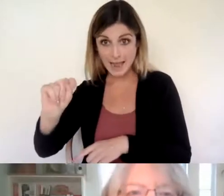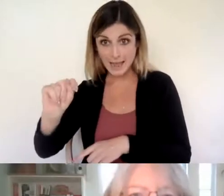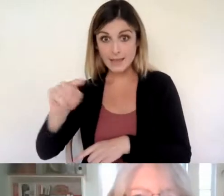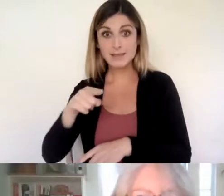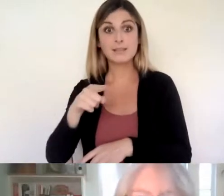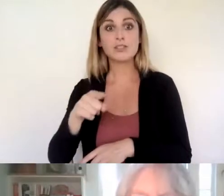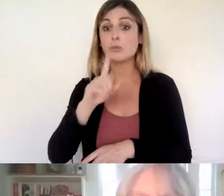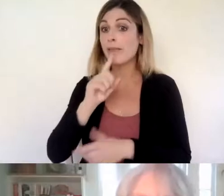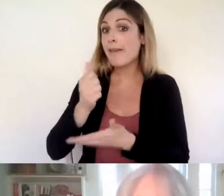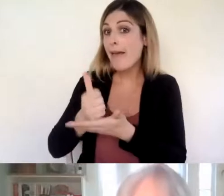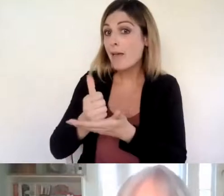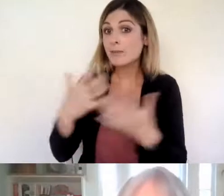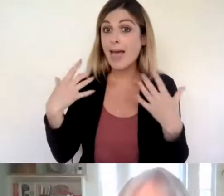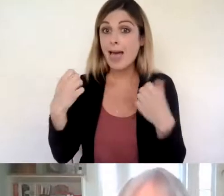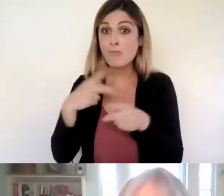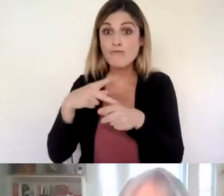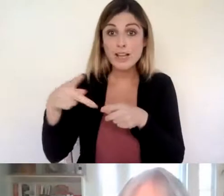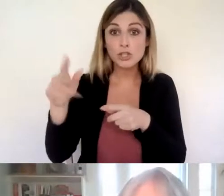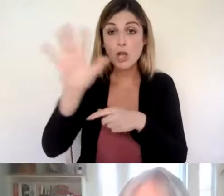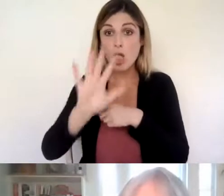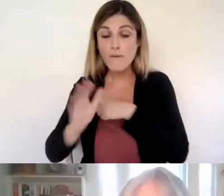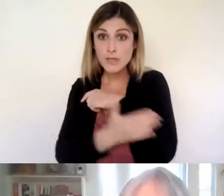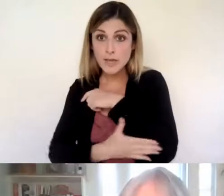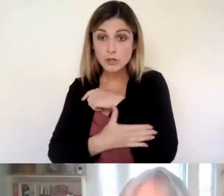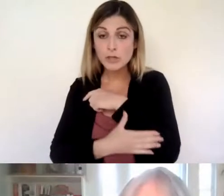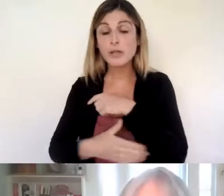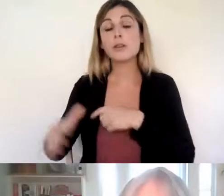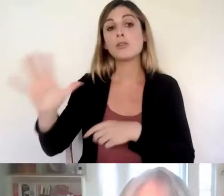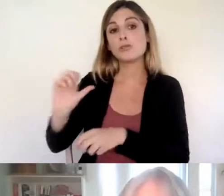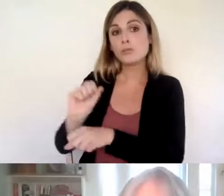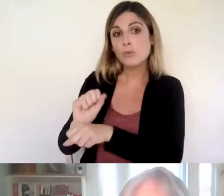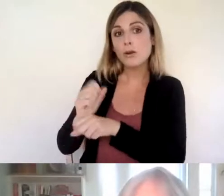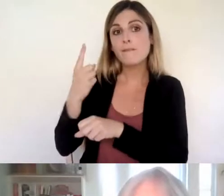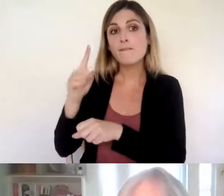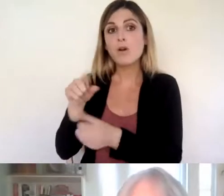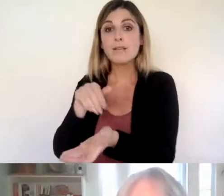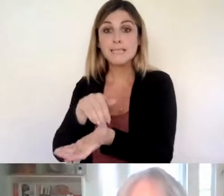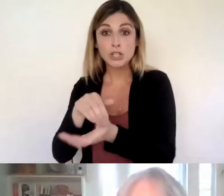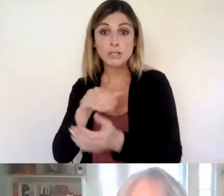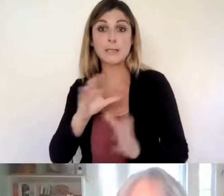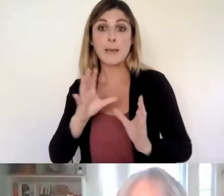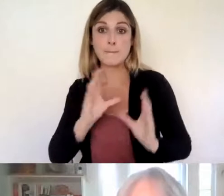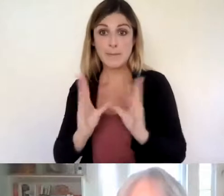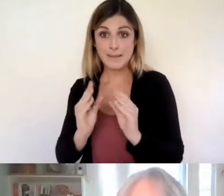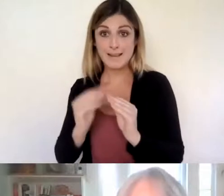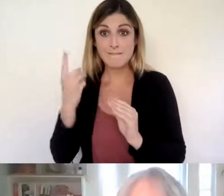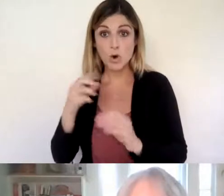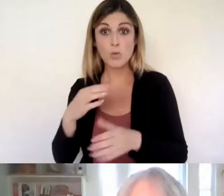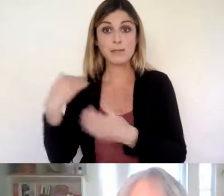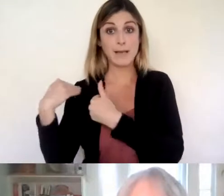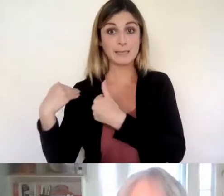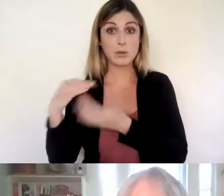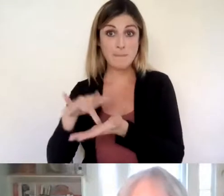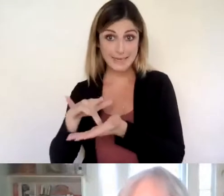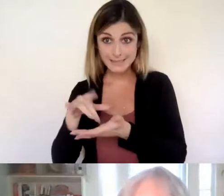professionals. So really a world-renowned expert. She used to work for Physicians Committee for Responsible Medicine. So I'm just so excited to turn it over to Ginny.